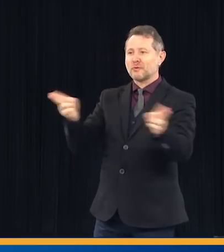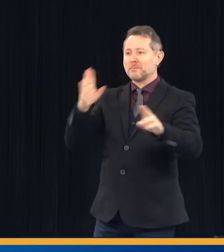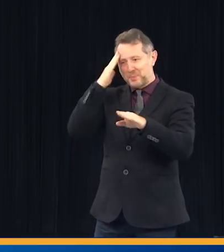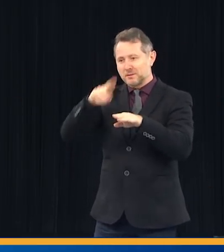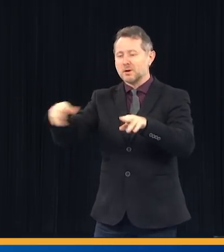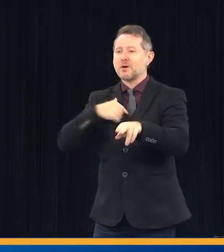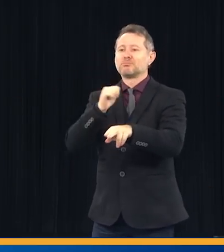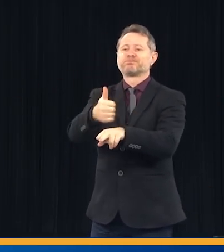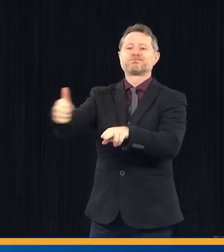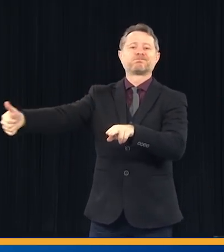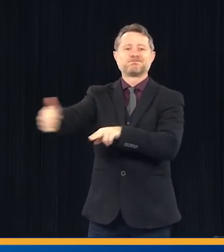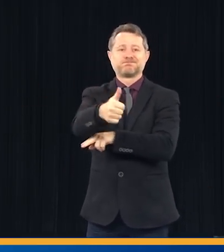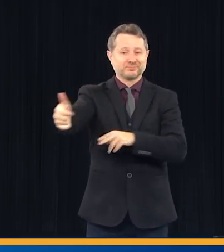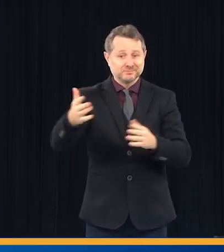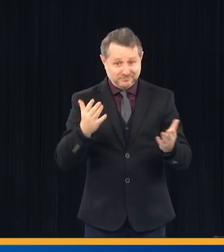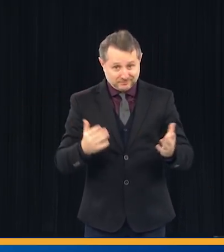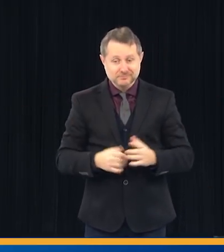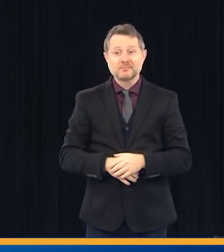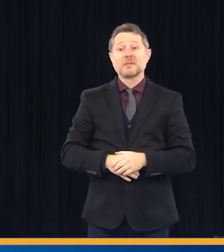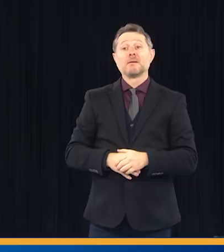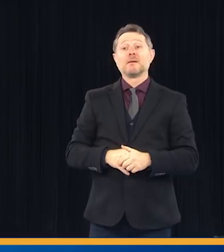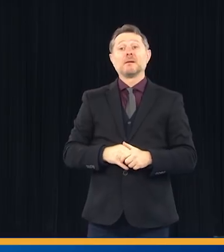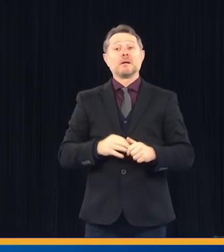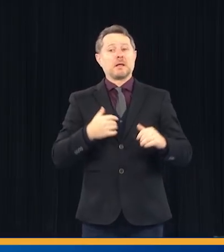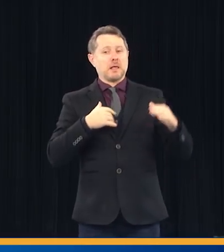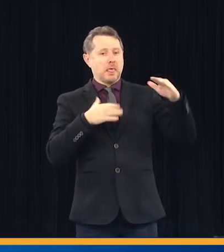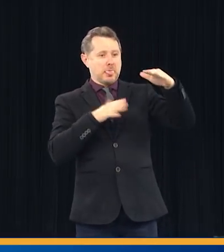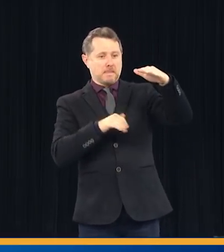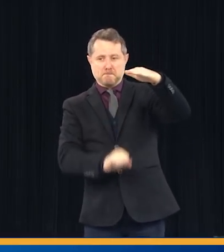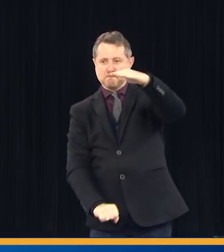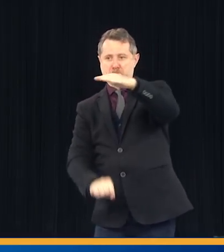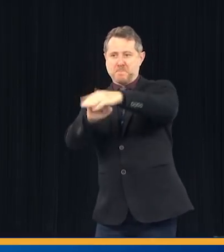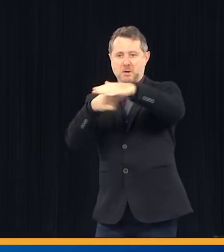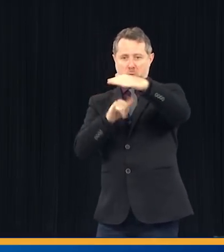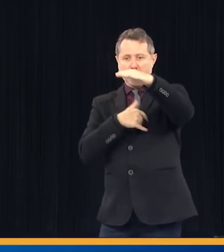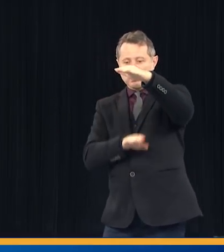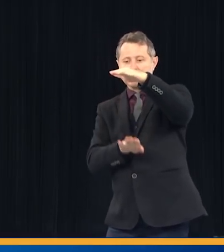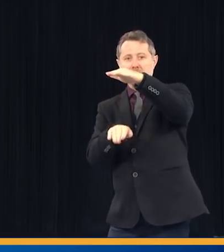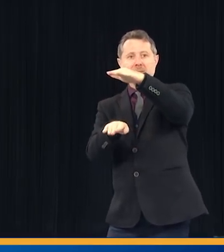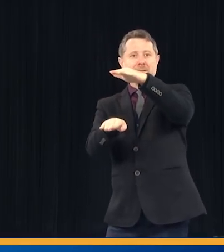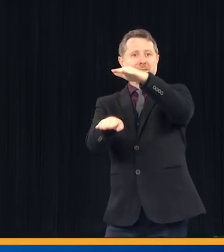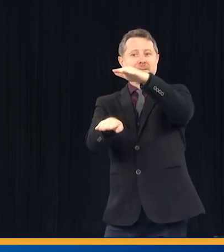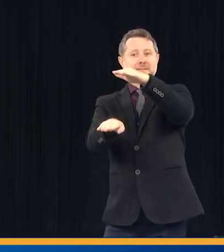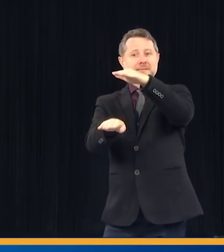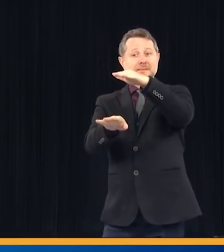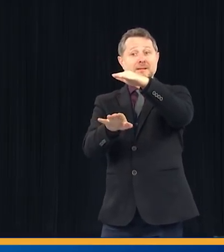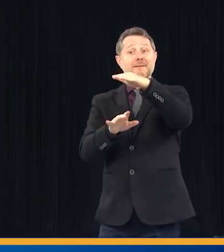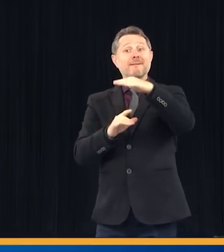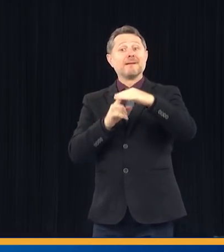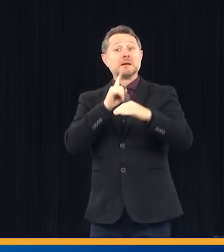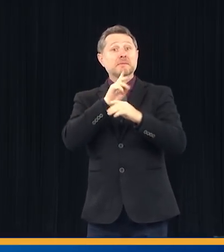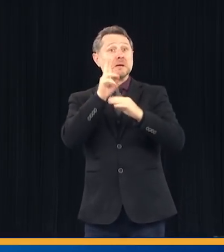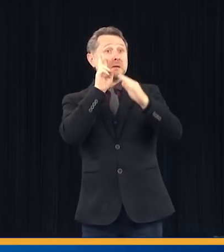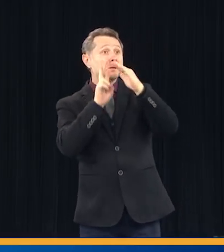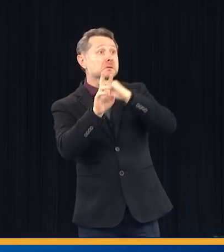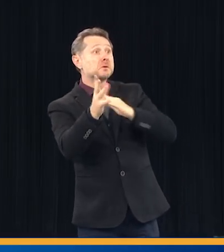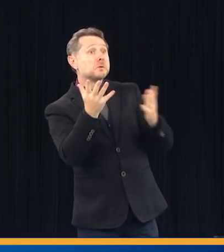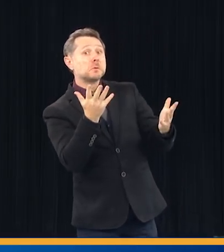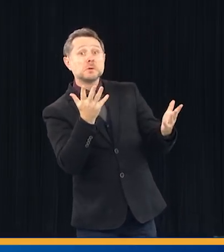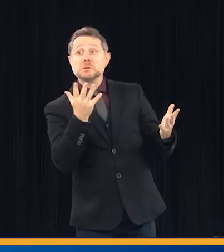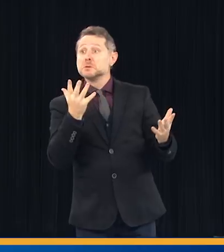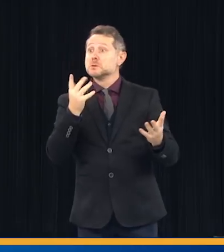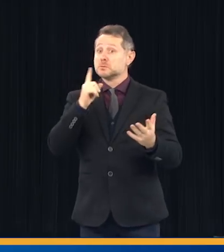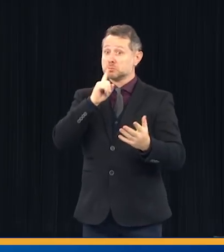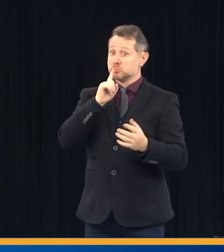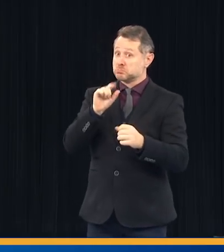need where projections change, but the models say you're 14 to 21 days away